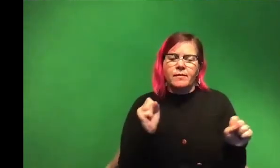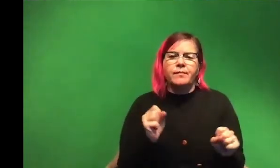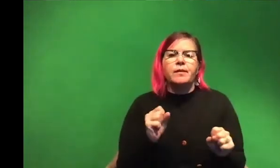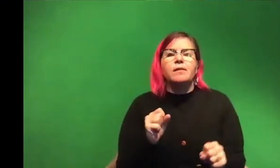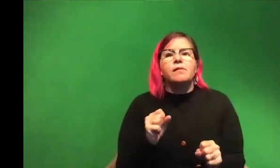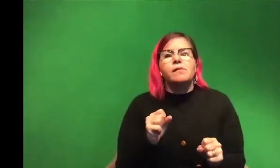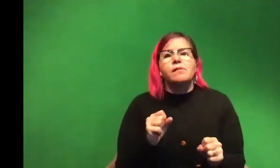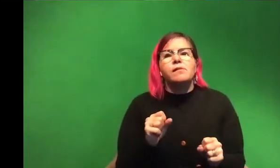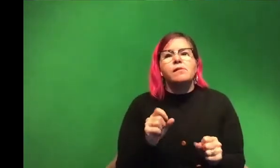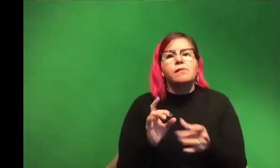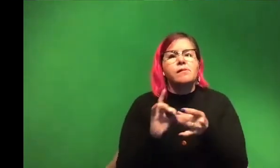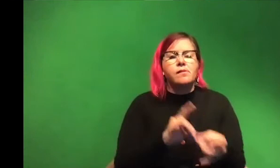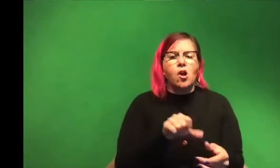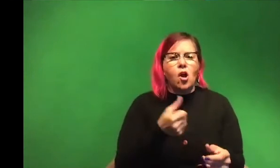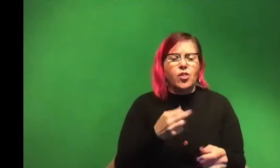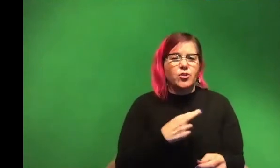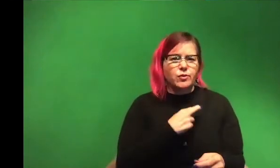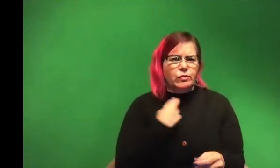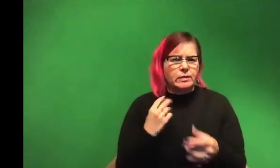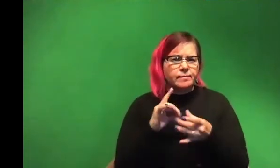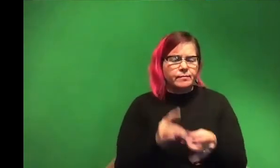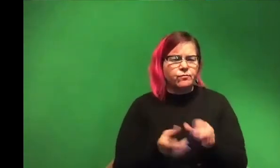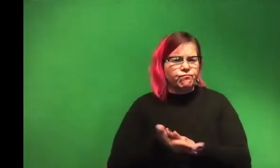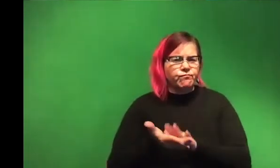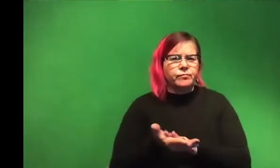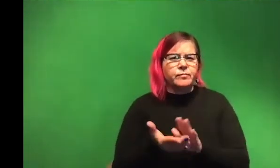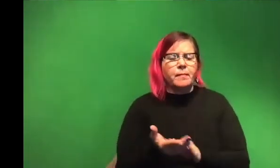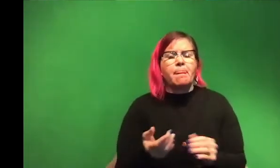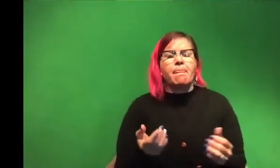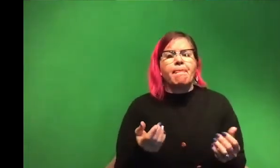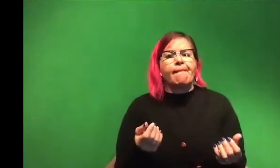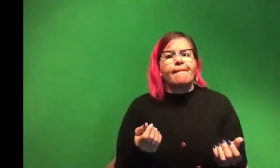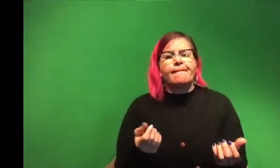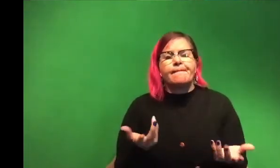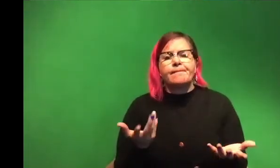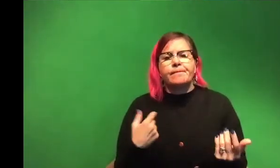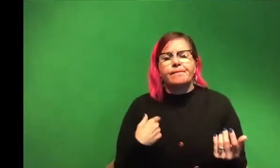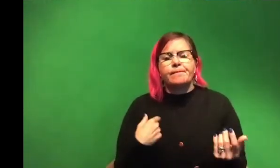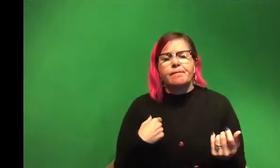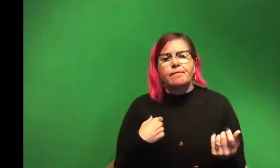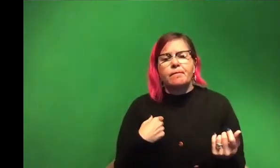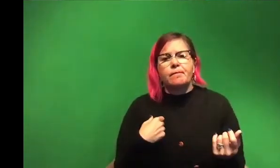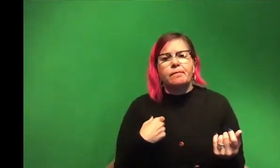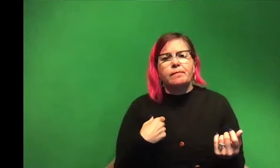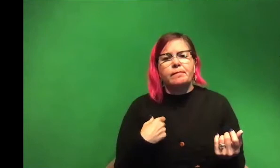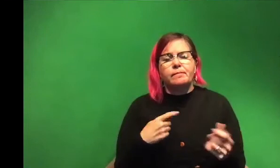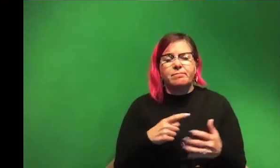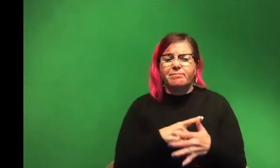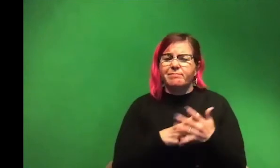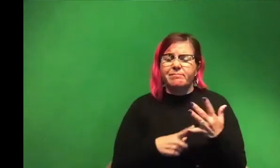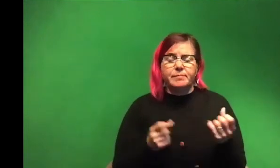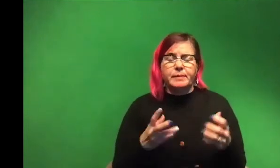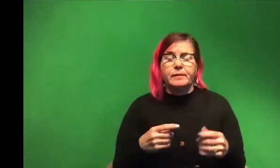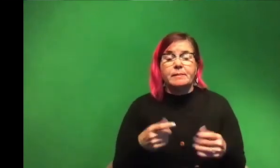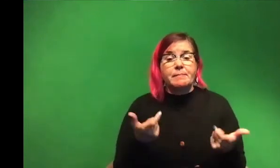of other risks to operations that we have seen or encountered, there are a number of different ones, but one of the